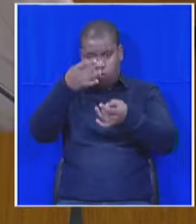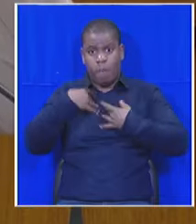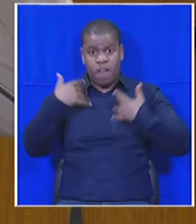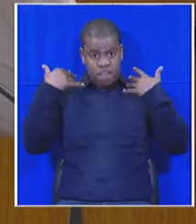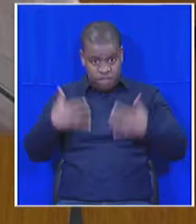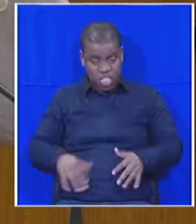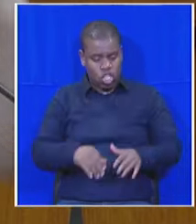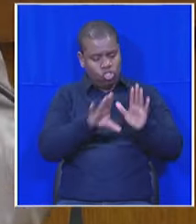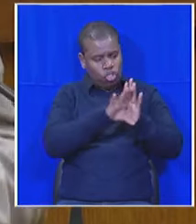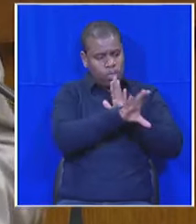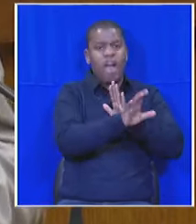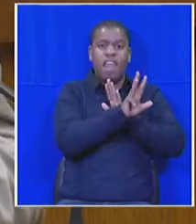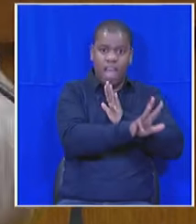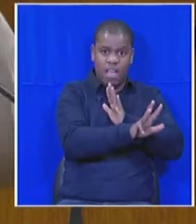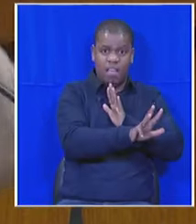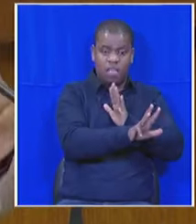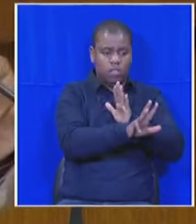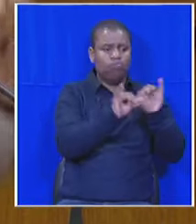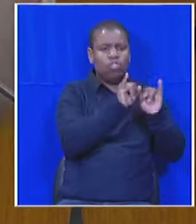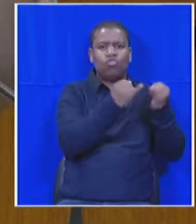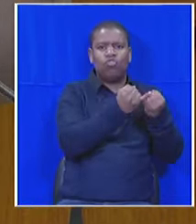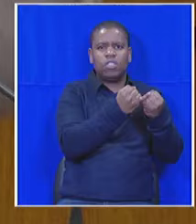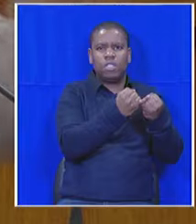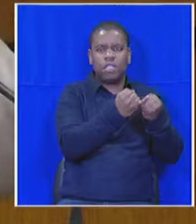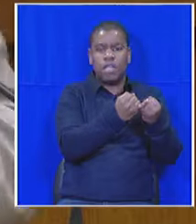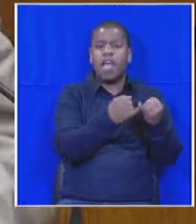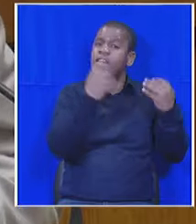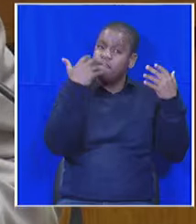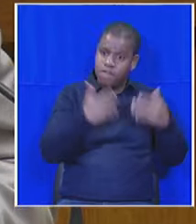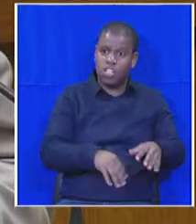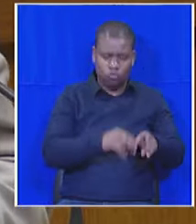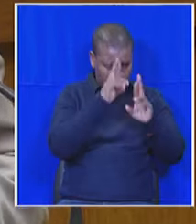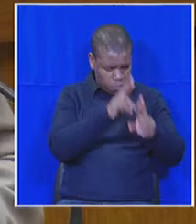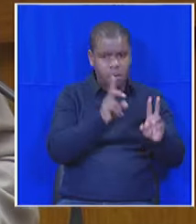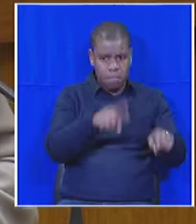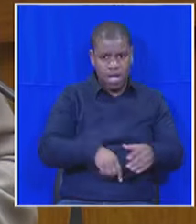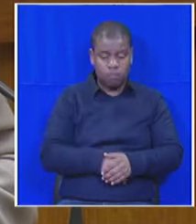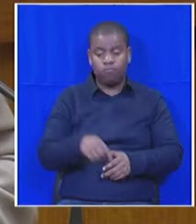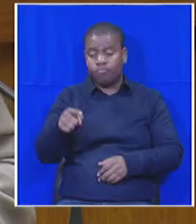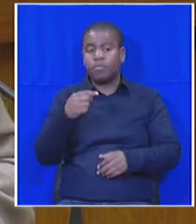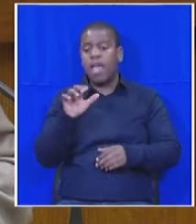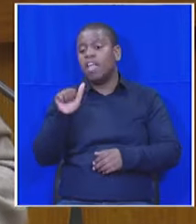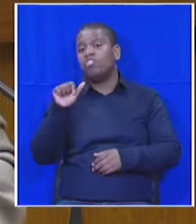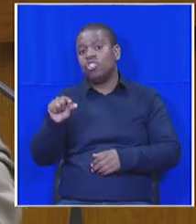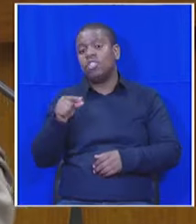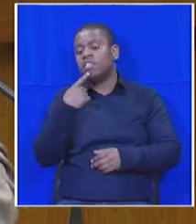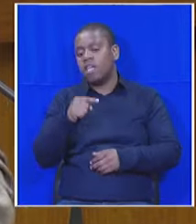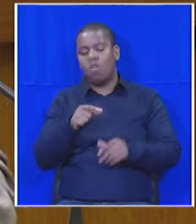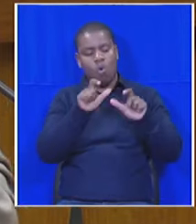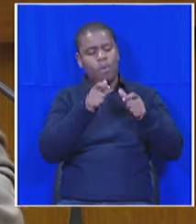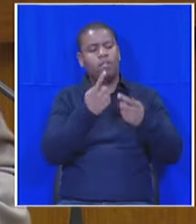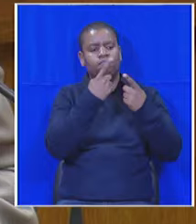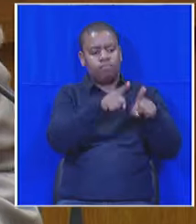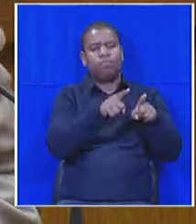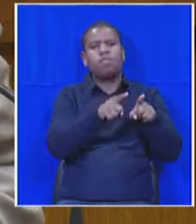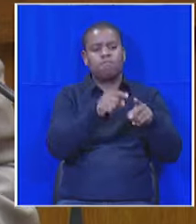The AG said they couldn't come to the committee and report to the committee about the